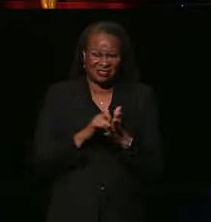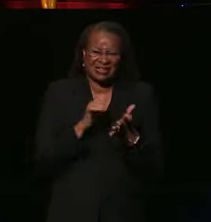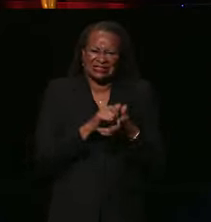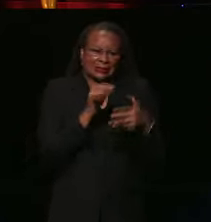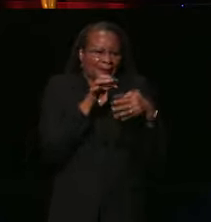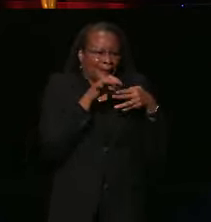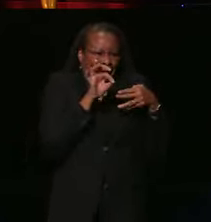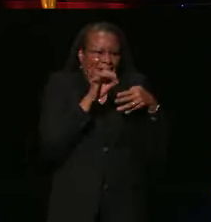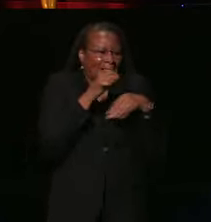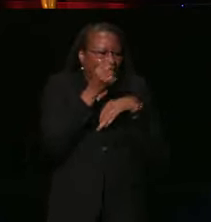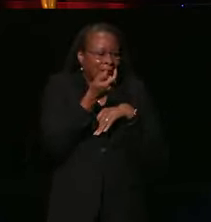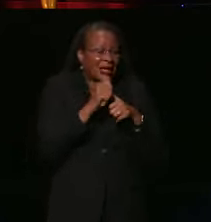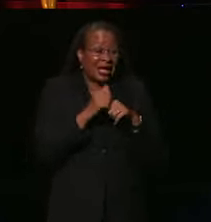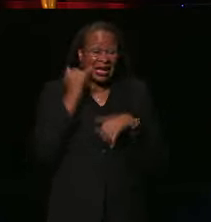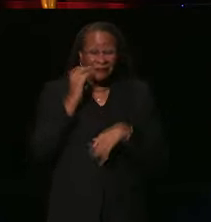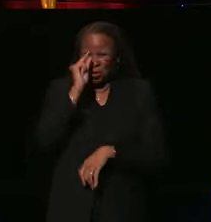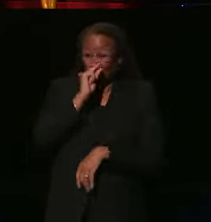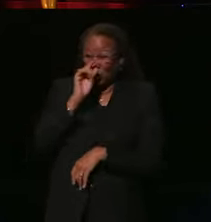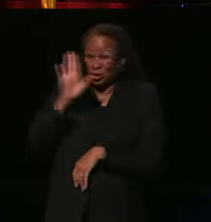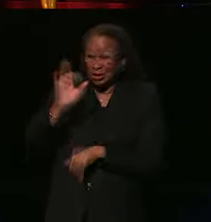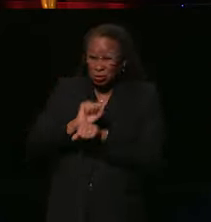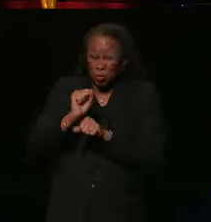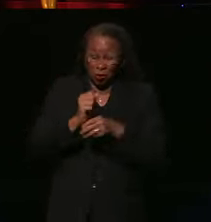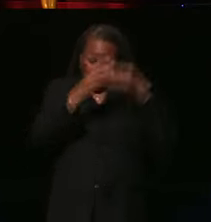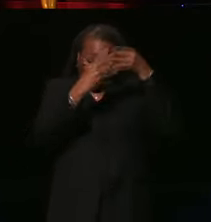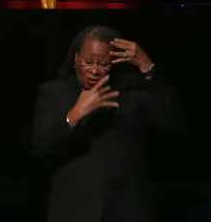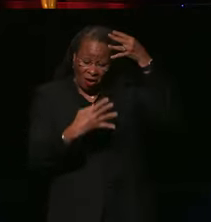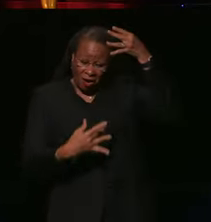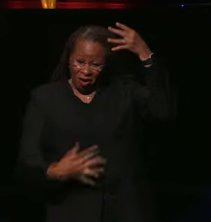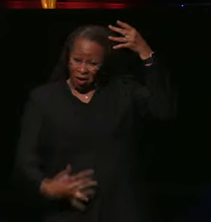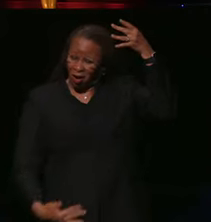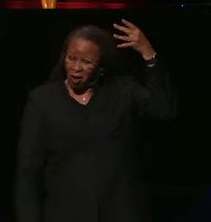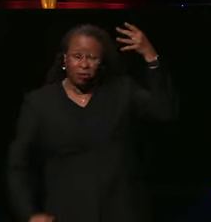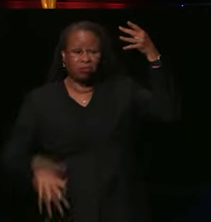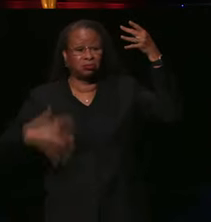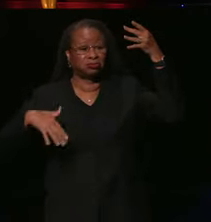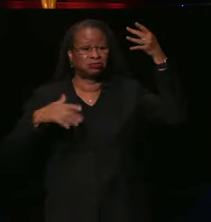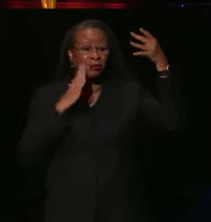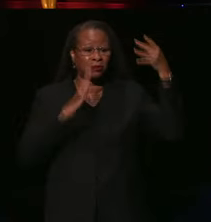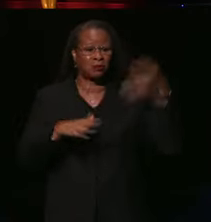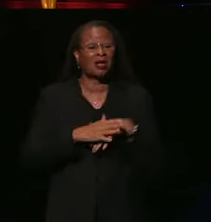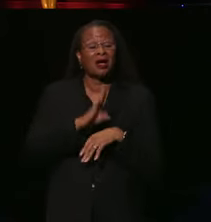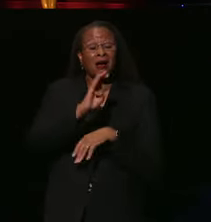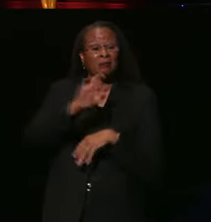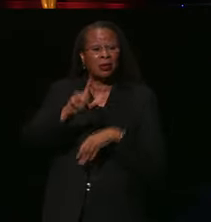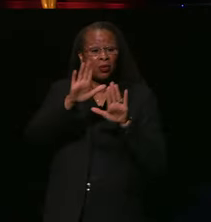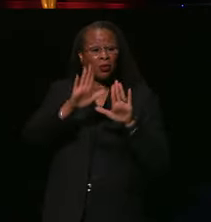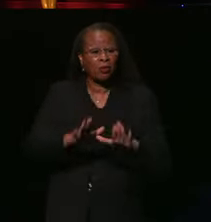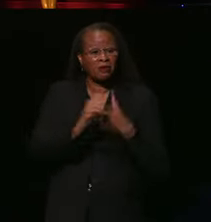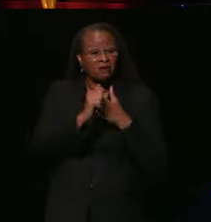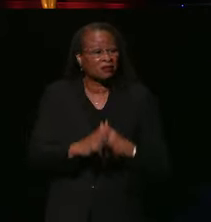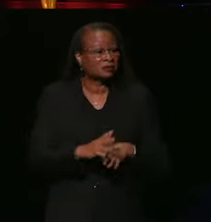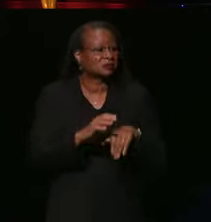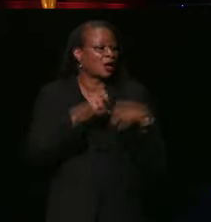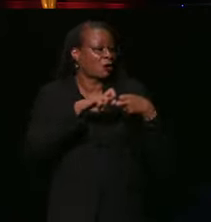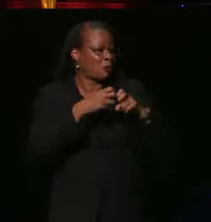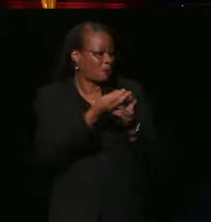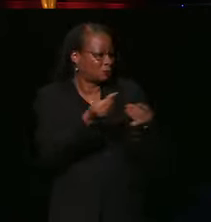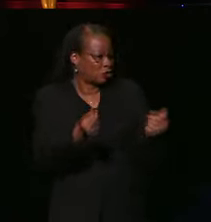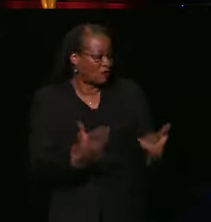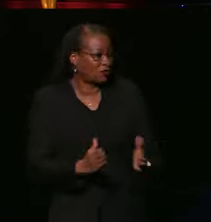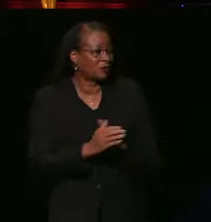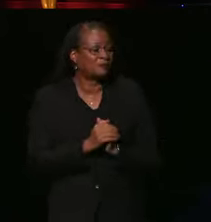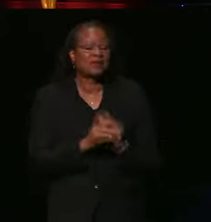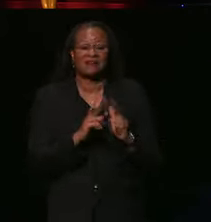iceberg. If you Google this man's work, you'll be blown away. Bill is a fantastic leader and a problem solver.